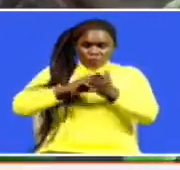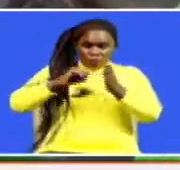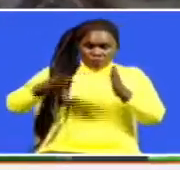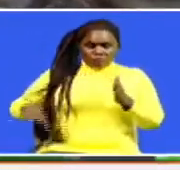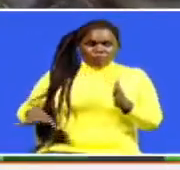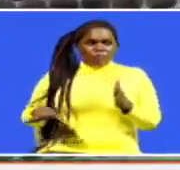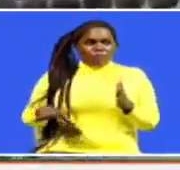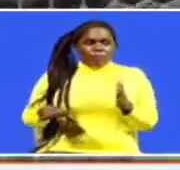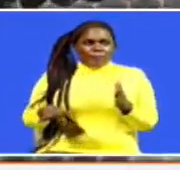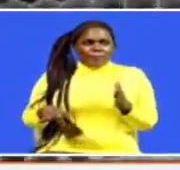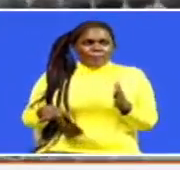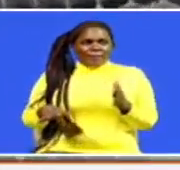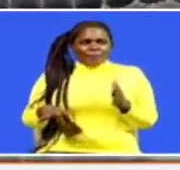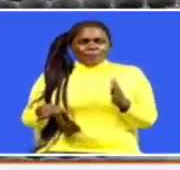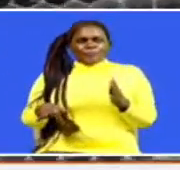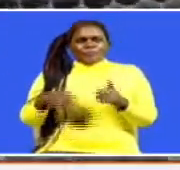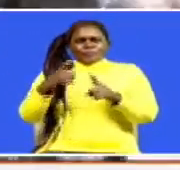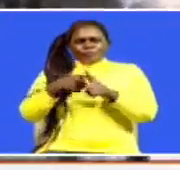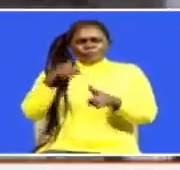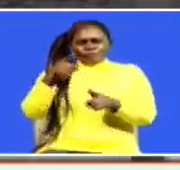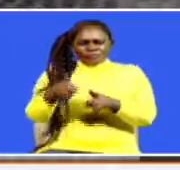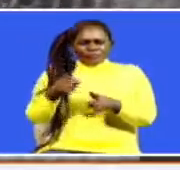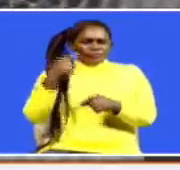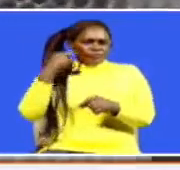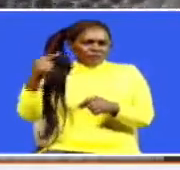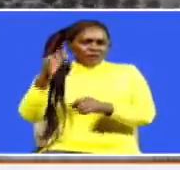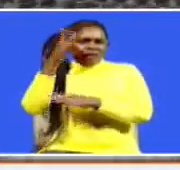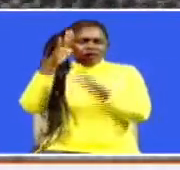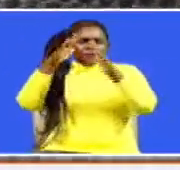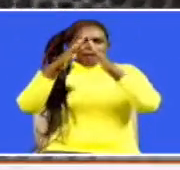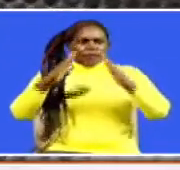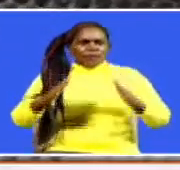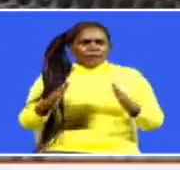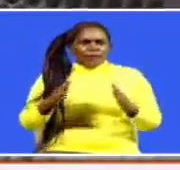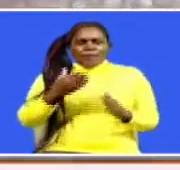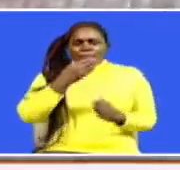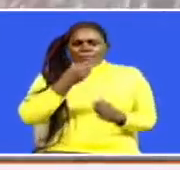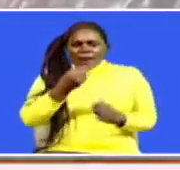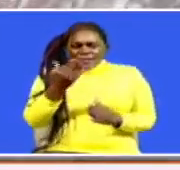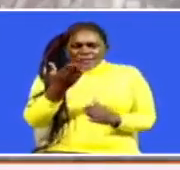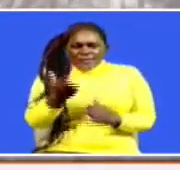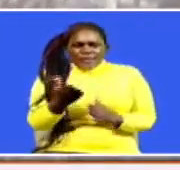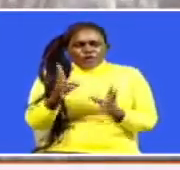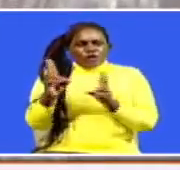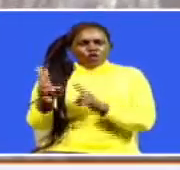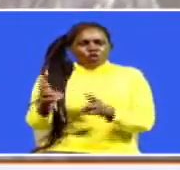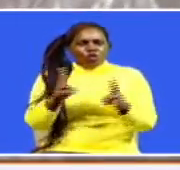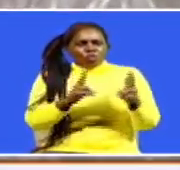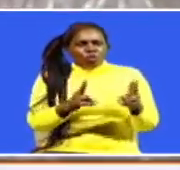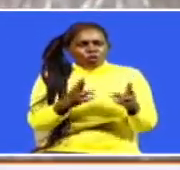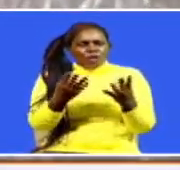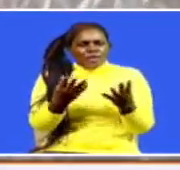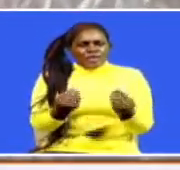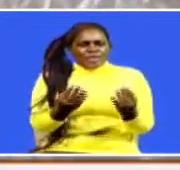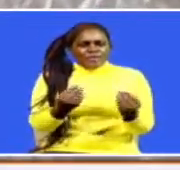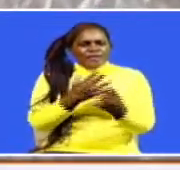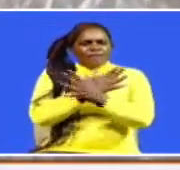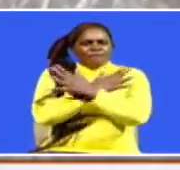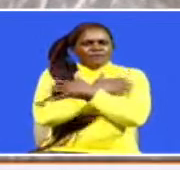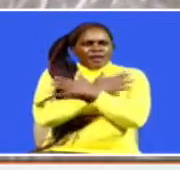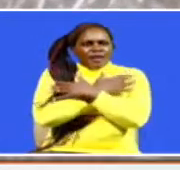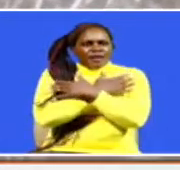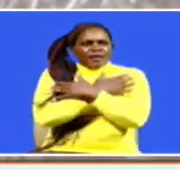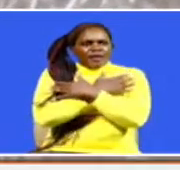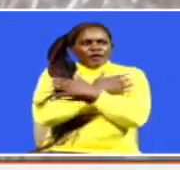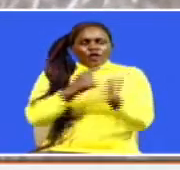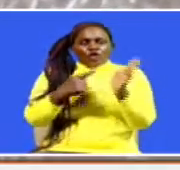hawezi niuma. From bees that invade trees and houses, Gaither says bees are usually friendly to him. This is evident